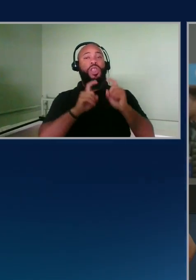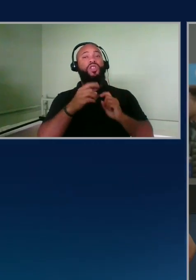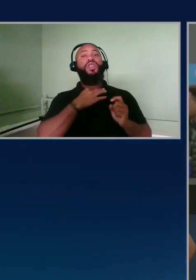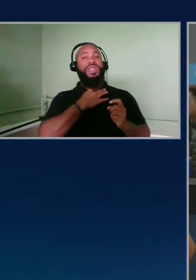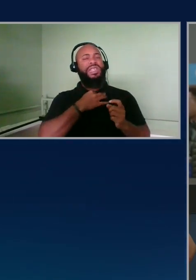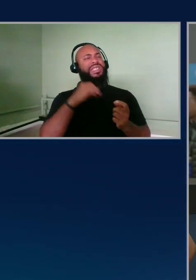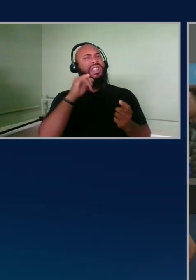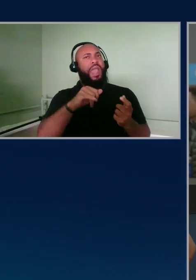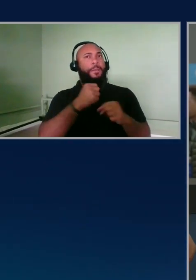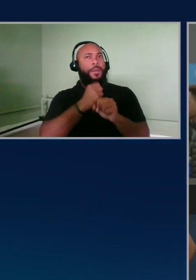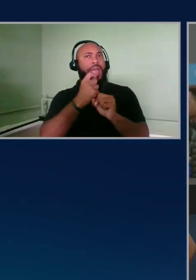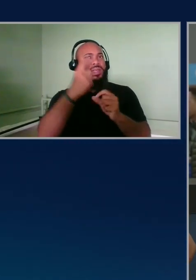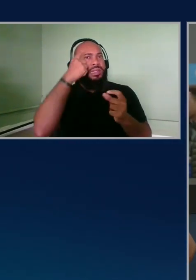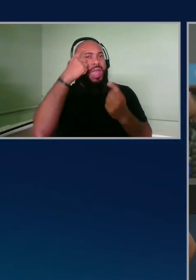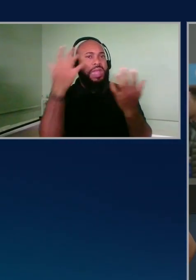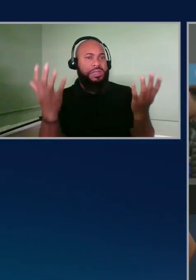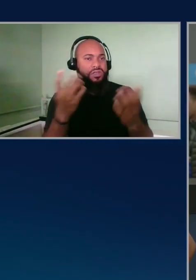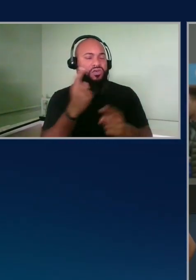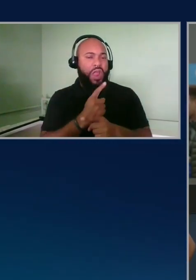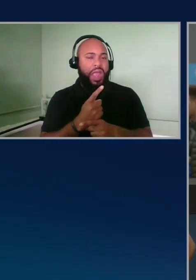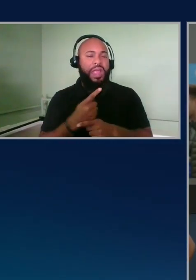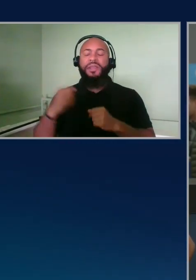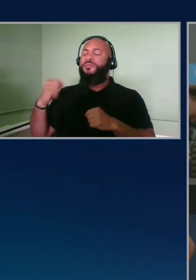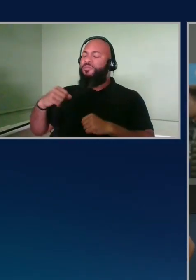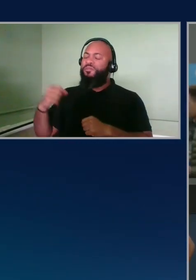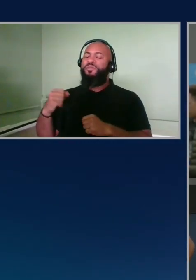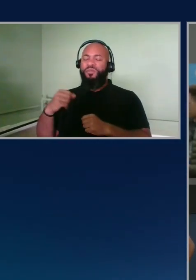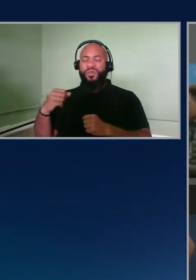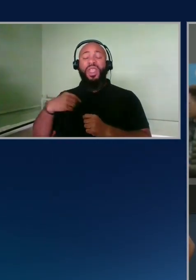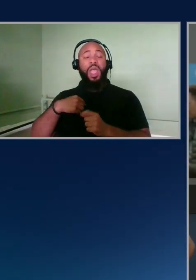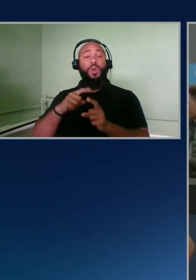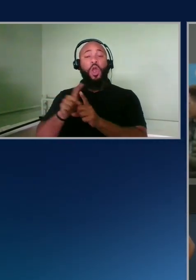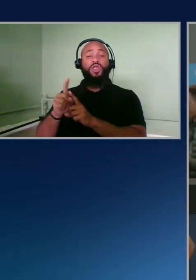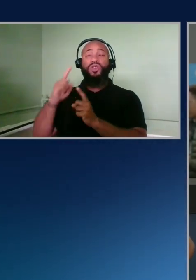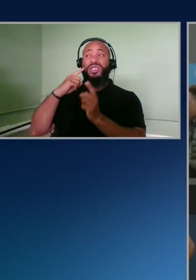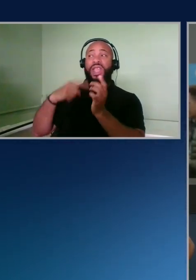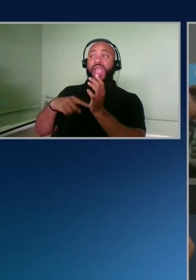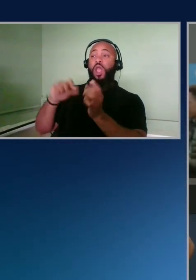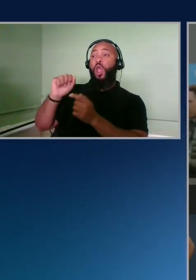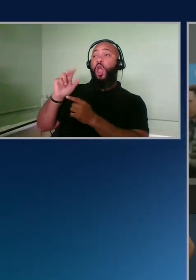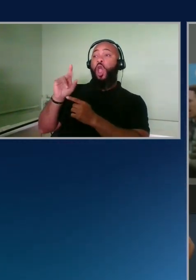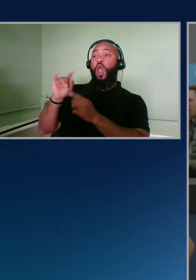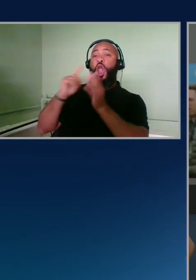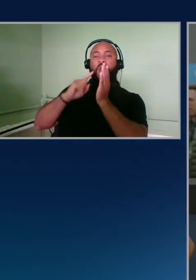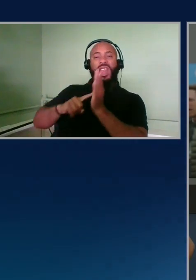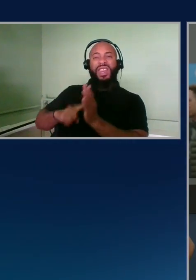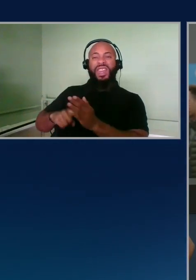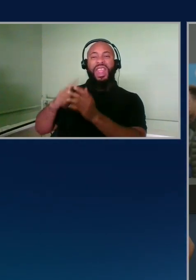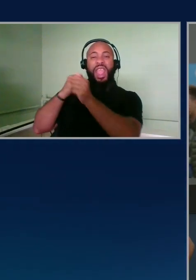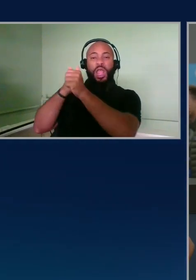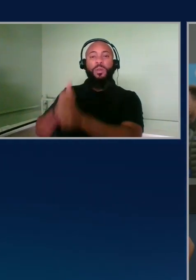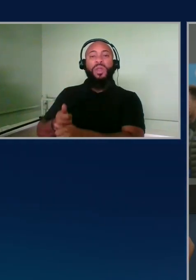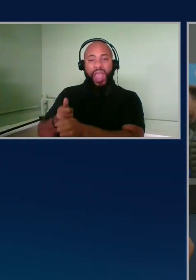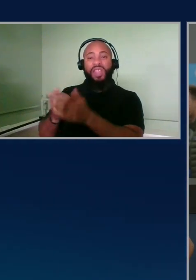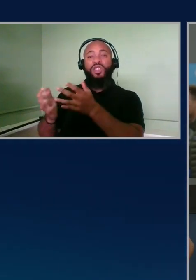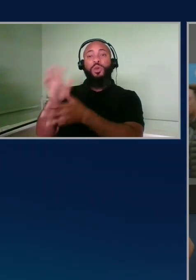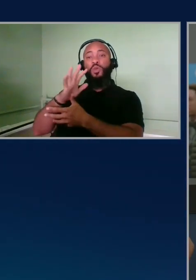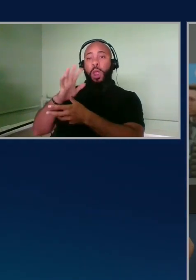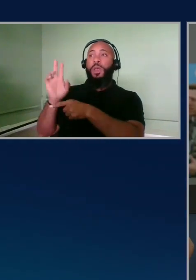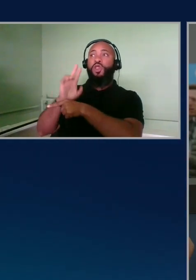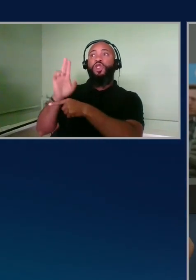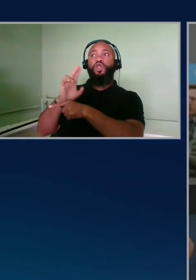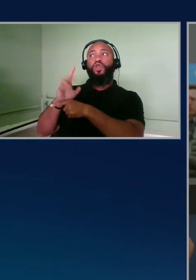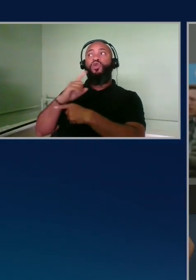a perfect sense for it, right? Yeah. Yeah. And so, I'd say auditing and compliance are probably the primary use cases. When you look at it across the board,